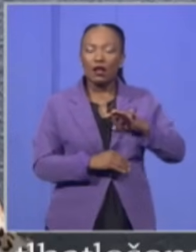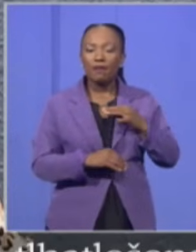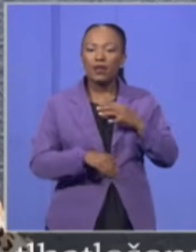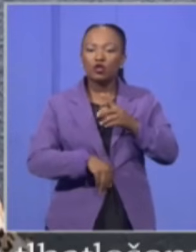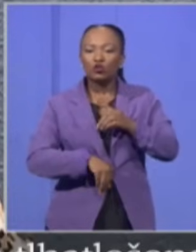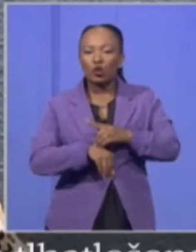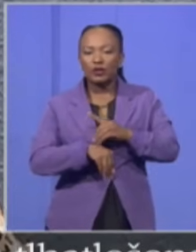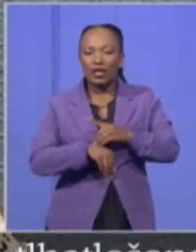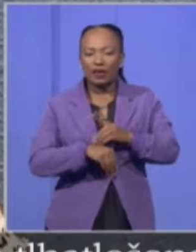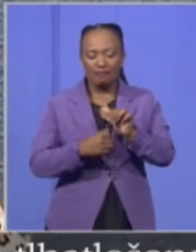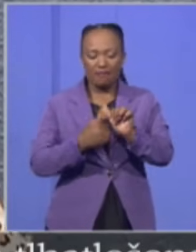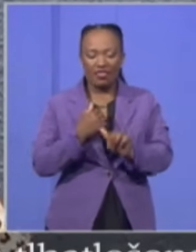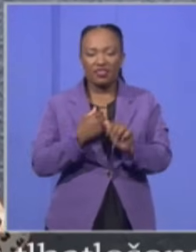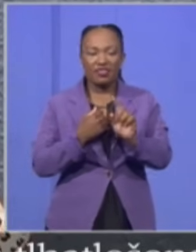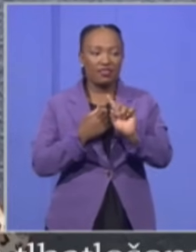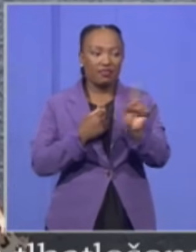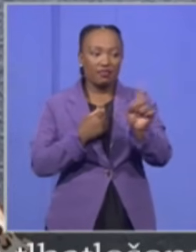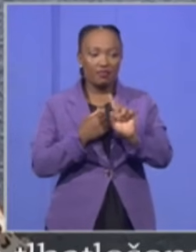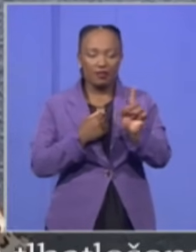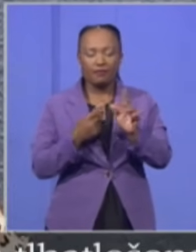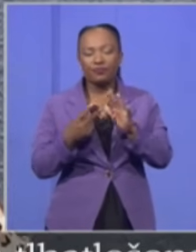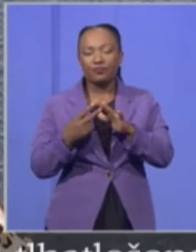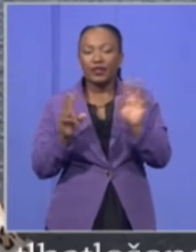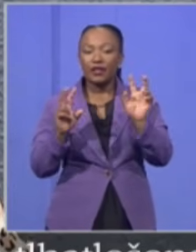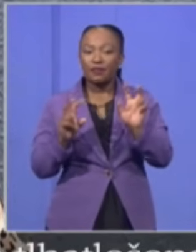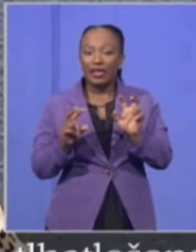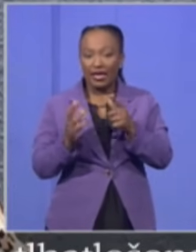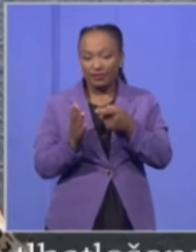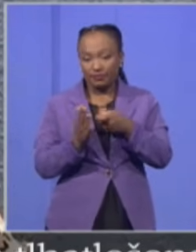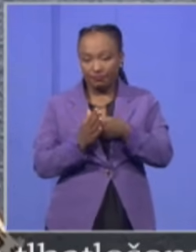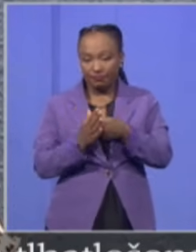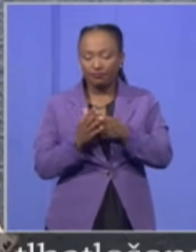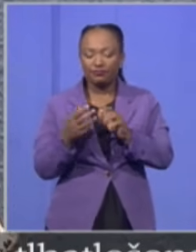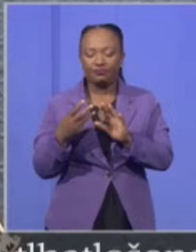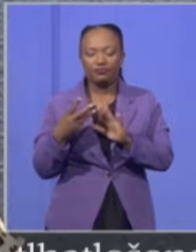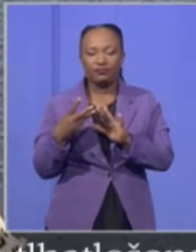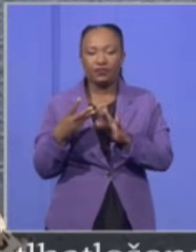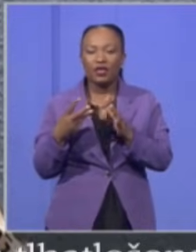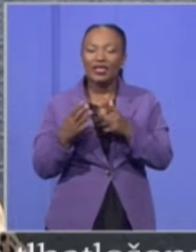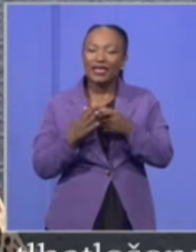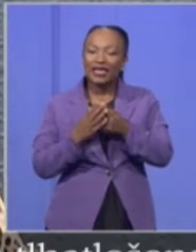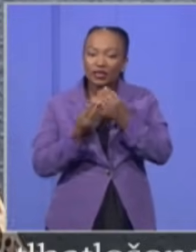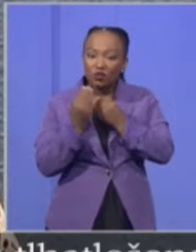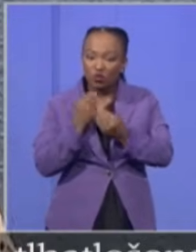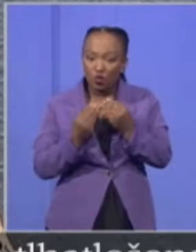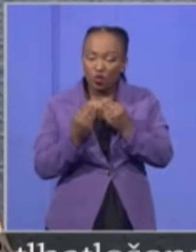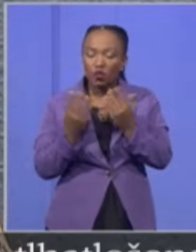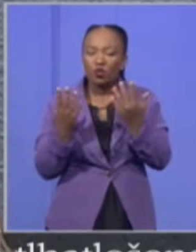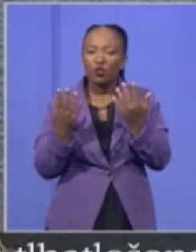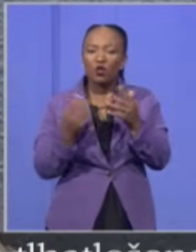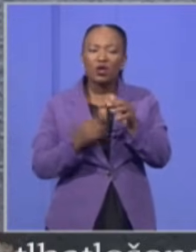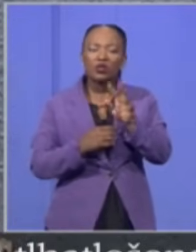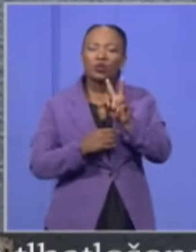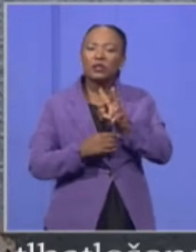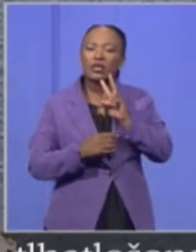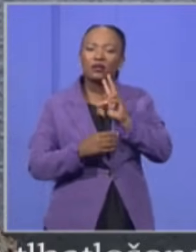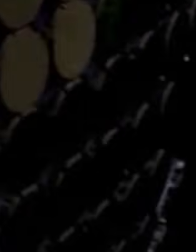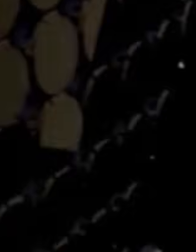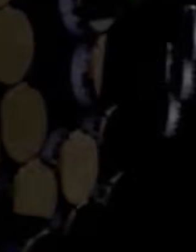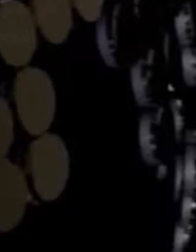kgwedi ke tshwanetse ke reke motlakase ke reke dijo 2000 dio e fedile.